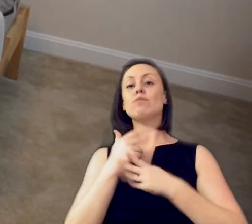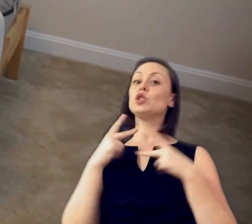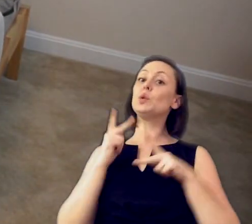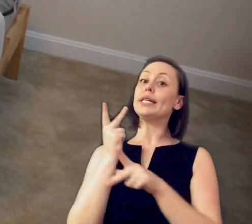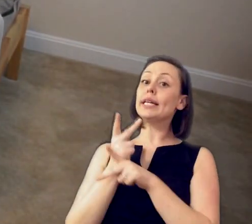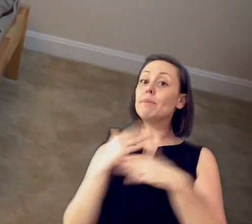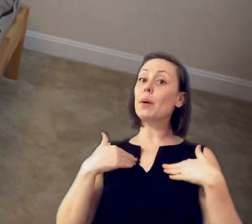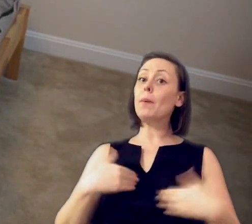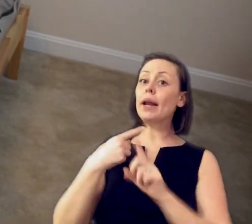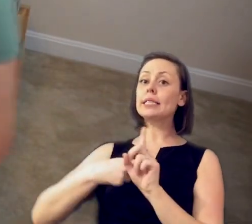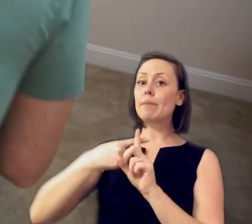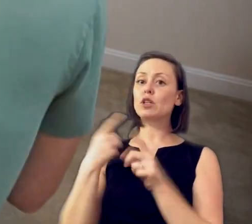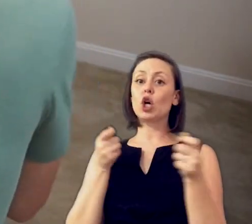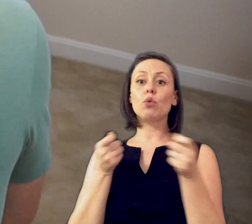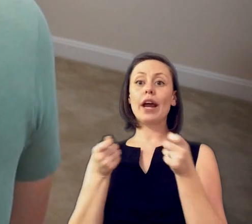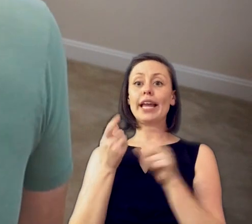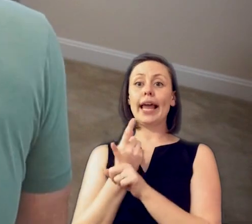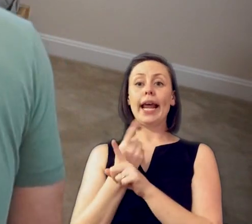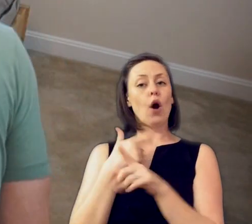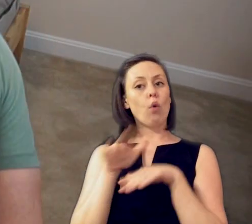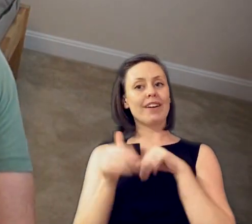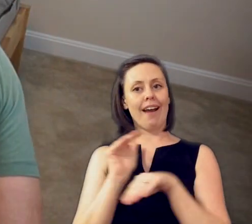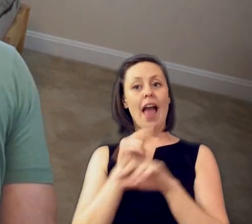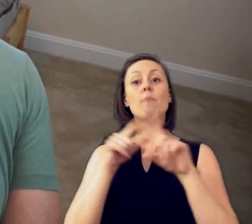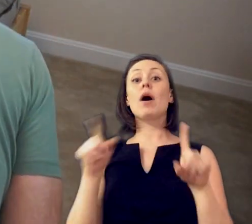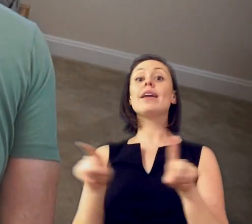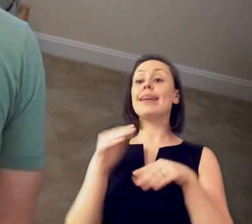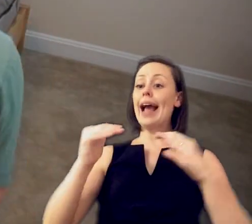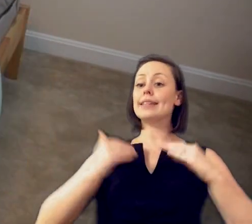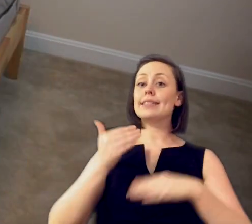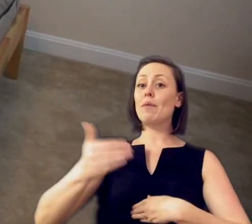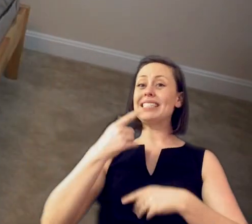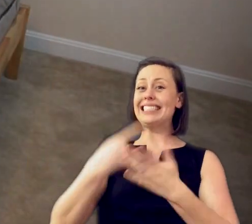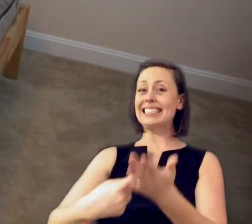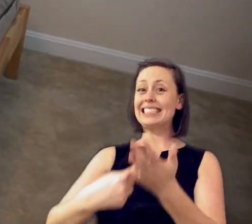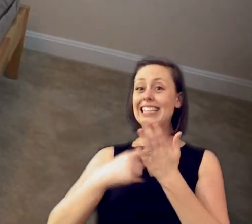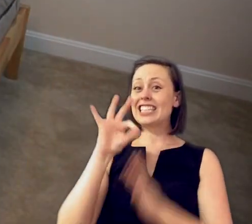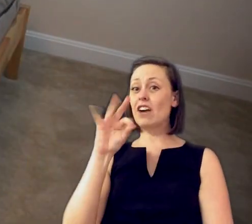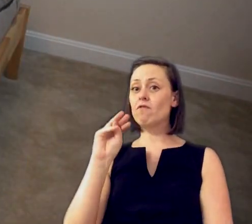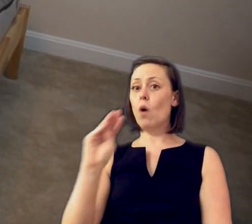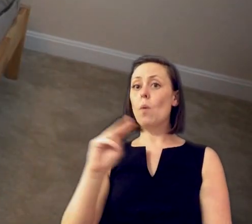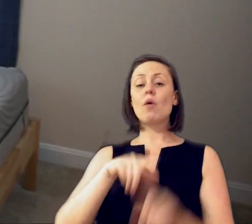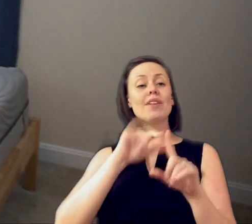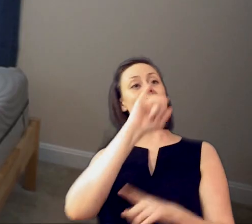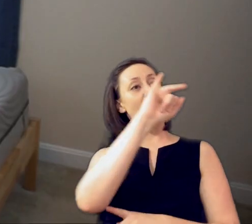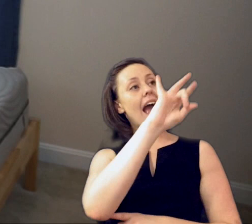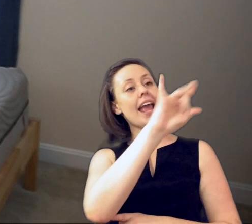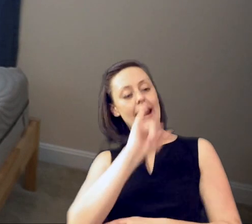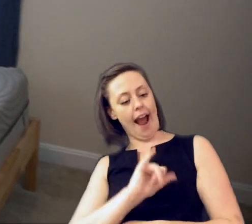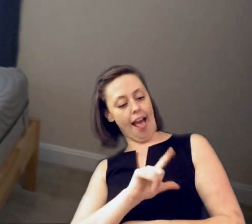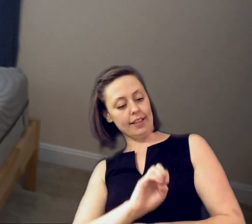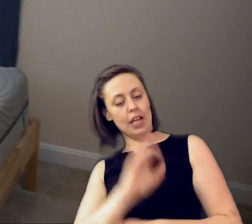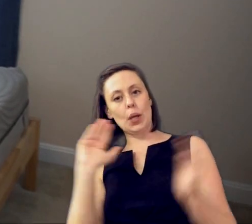your body's temperature regulated during the night. Next, I'd like to talk about the foam with the I8 and ILE in